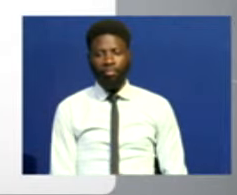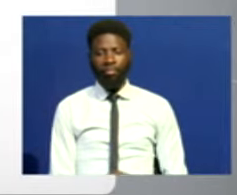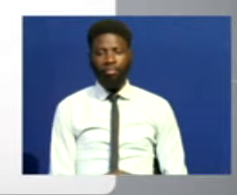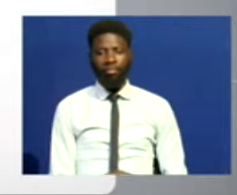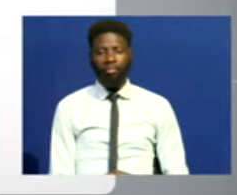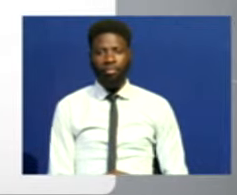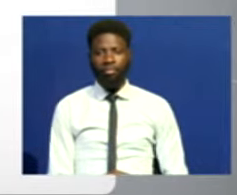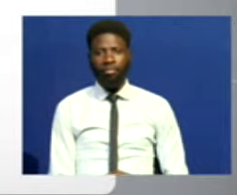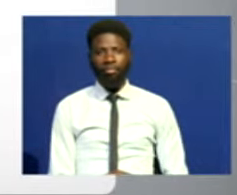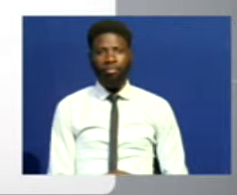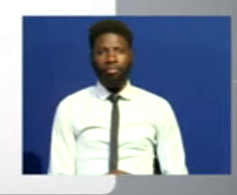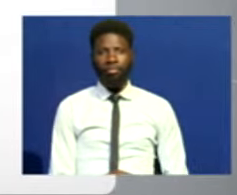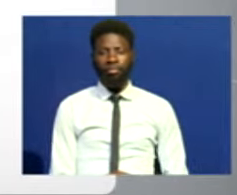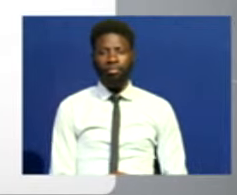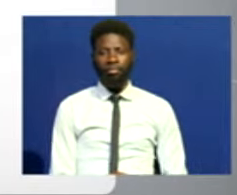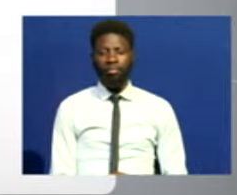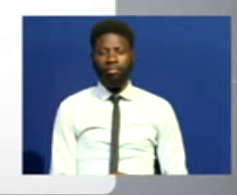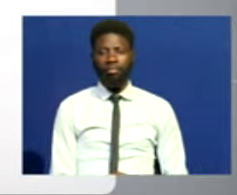4095350,